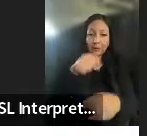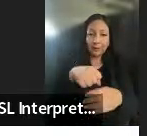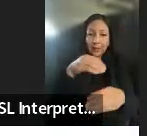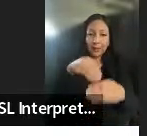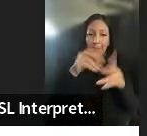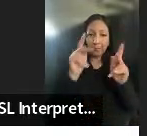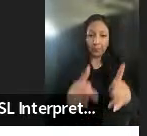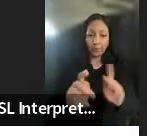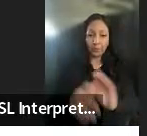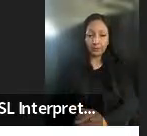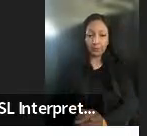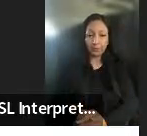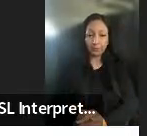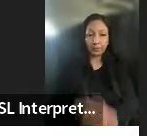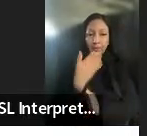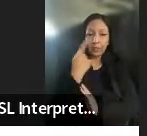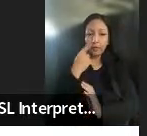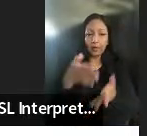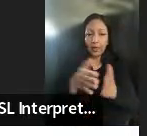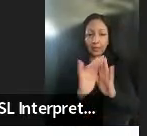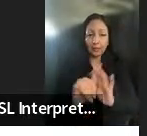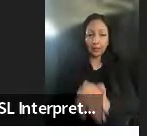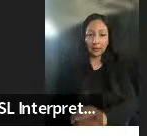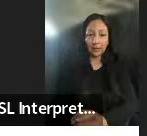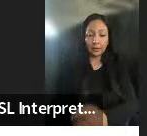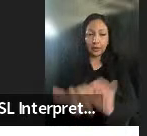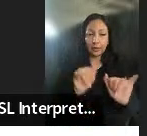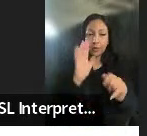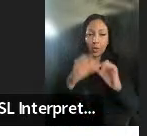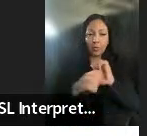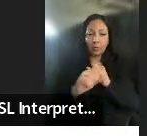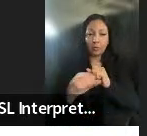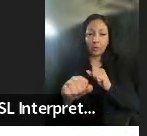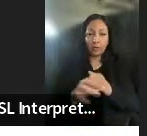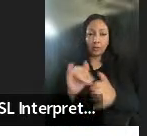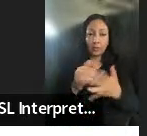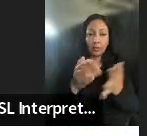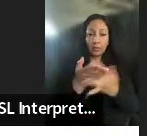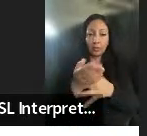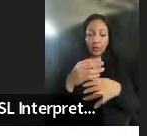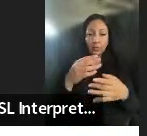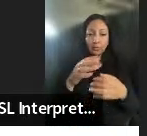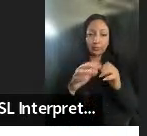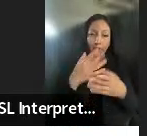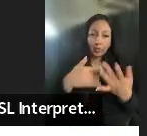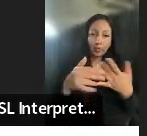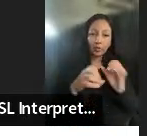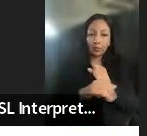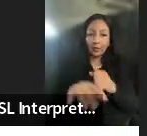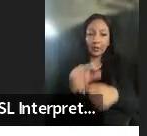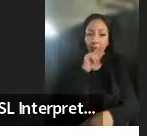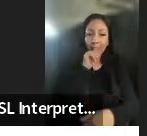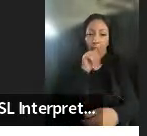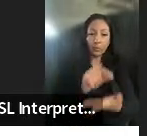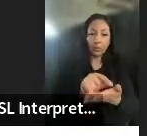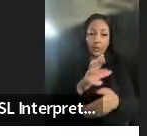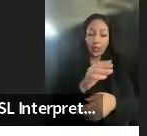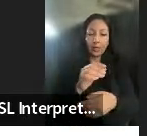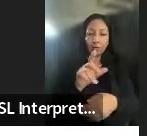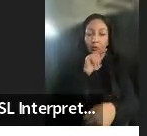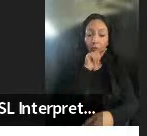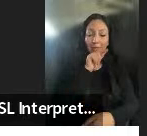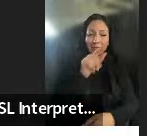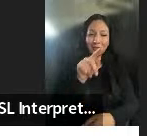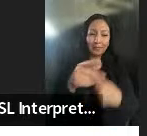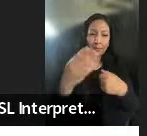that. We'll also be advertising through social media, through Twitter, ways to